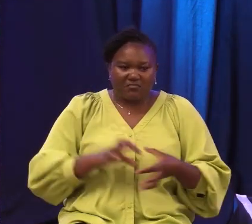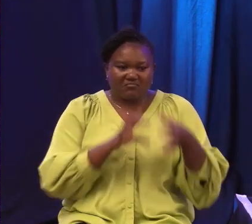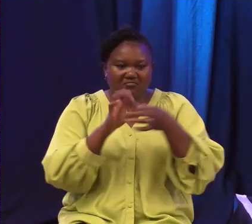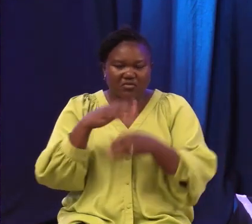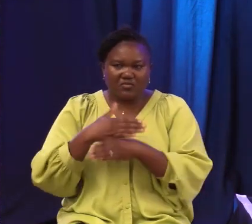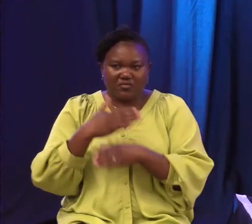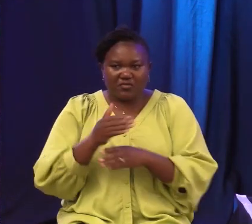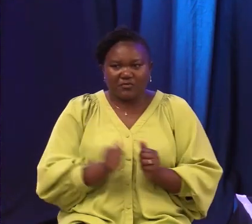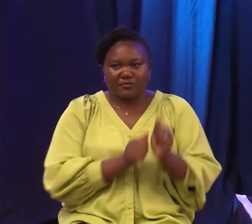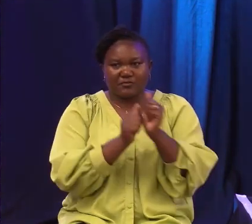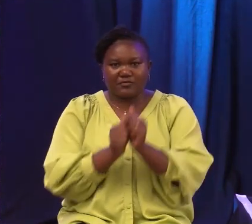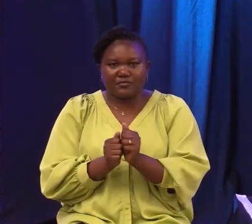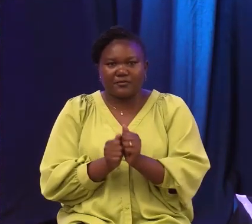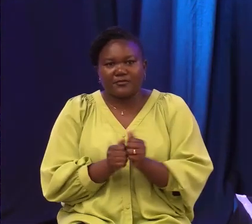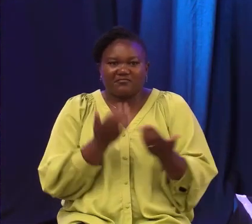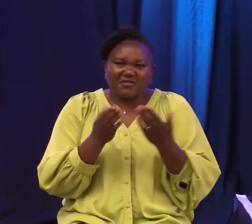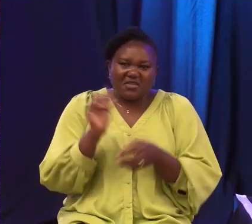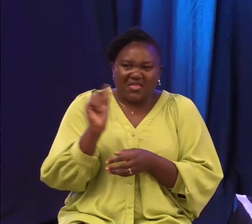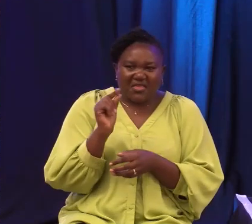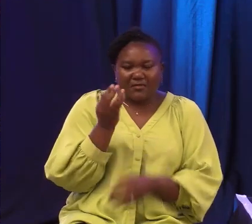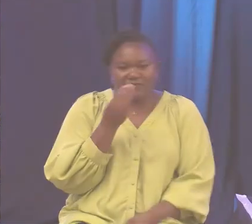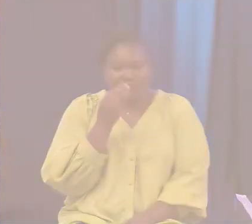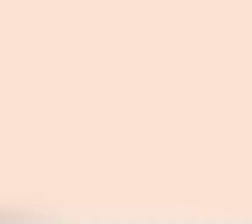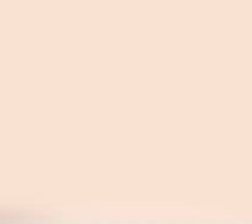media engagement, and snacks.